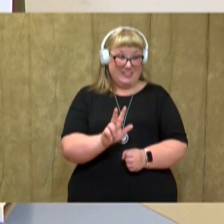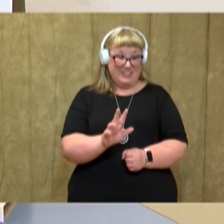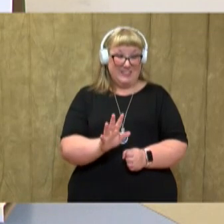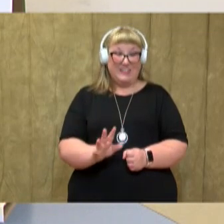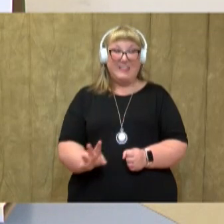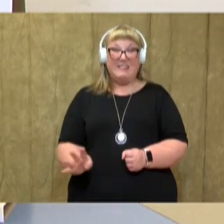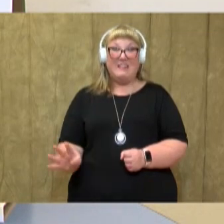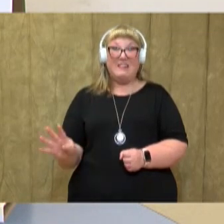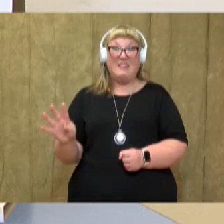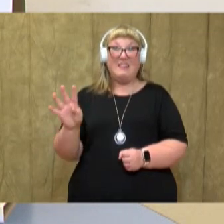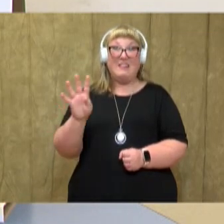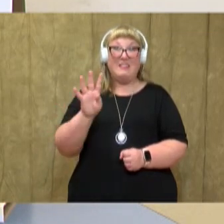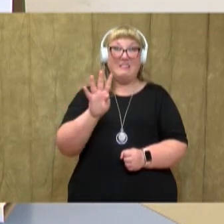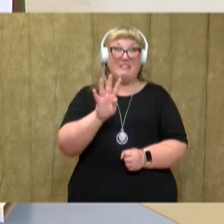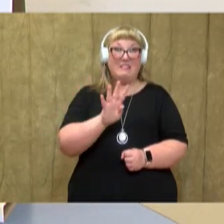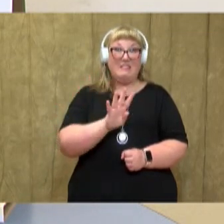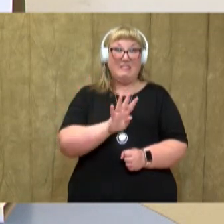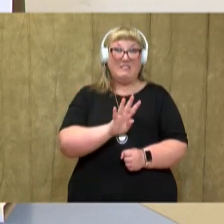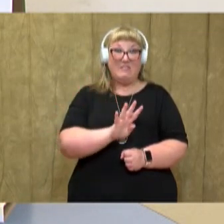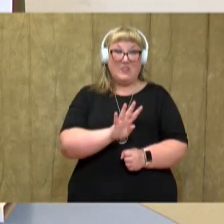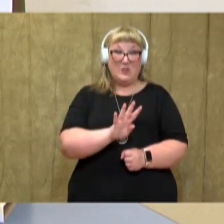3,